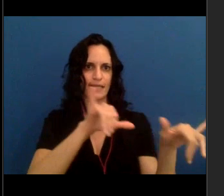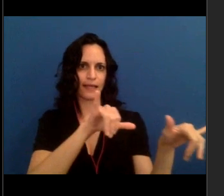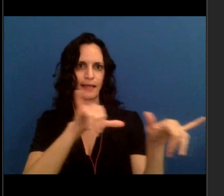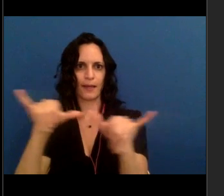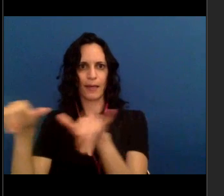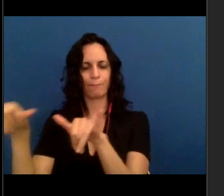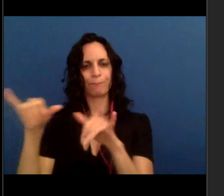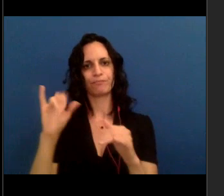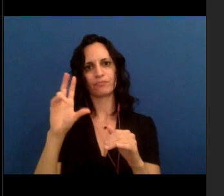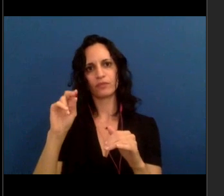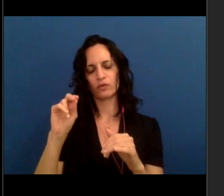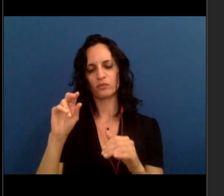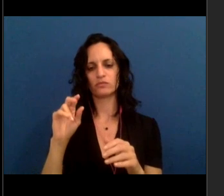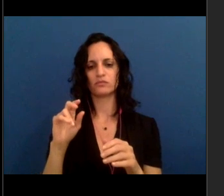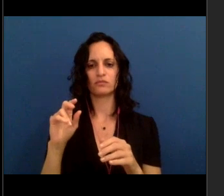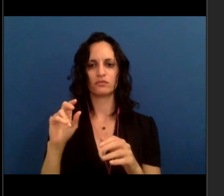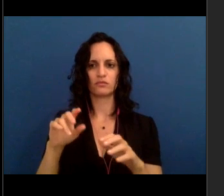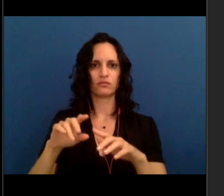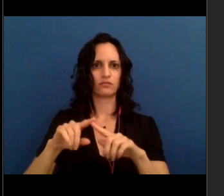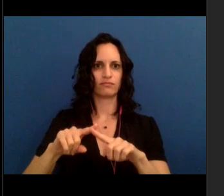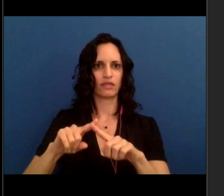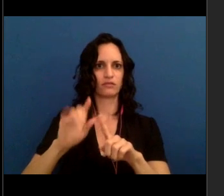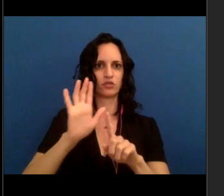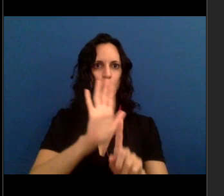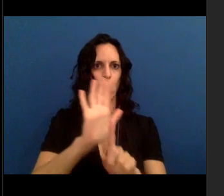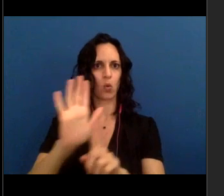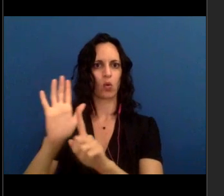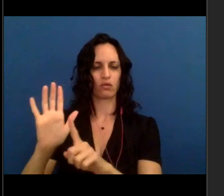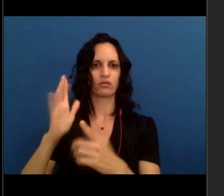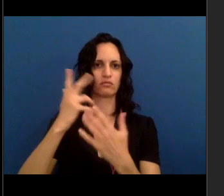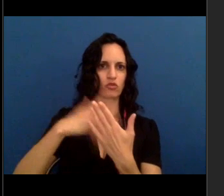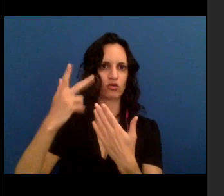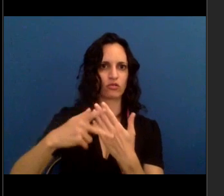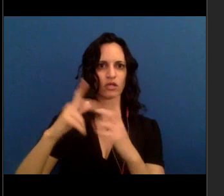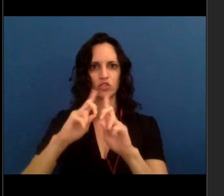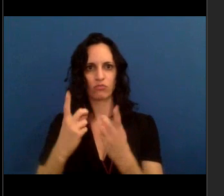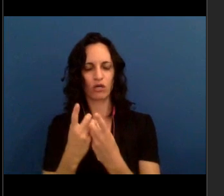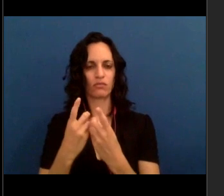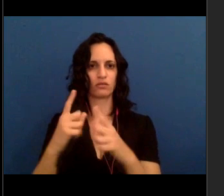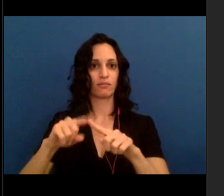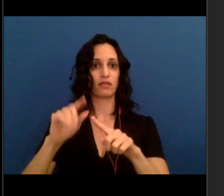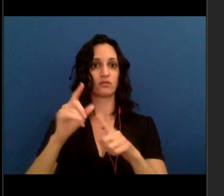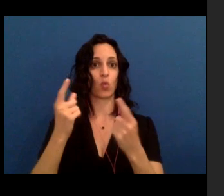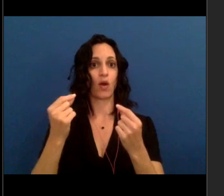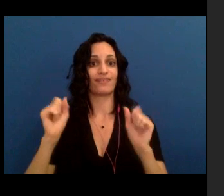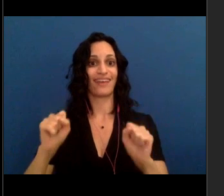what your department or program is able to do, what does this look like?